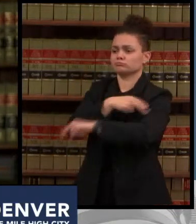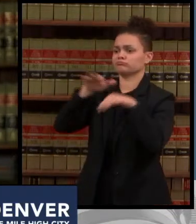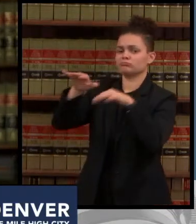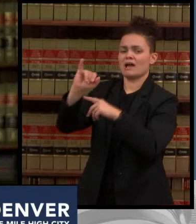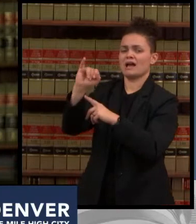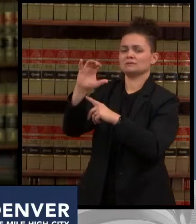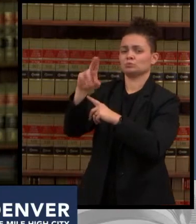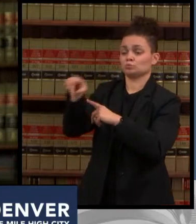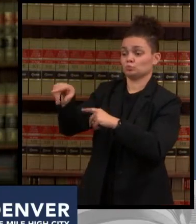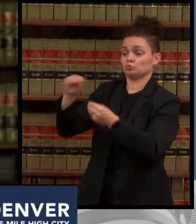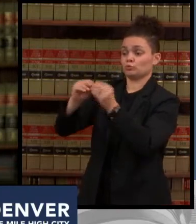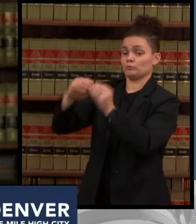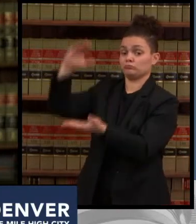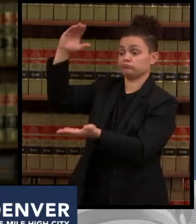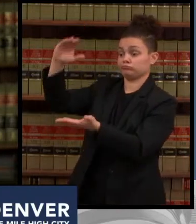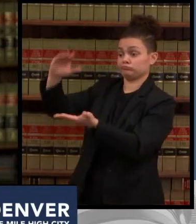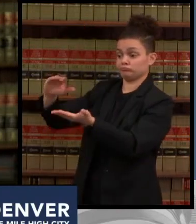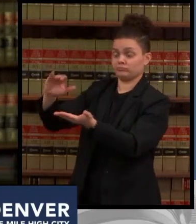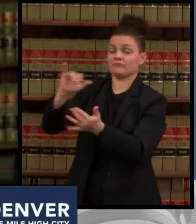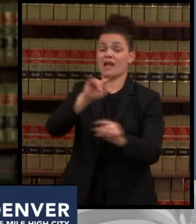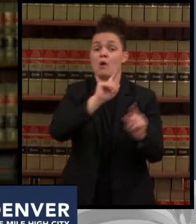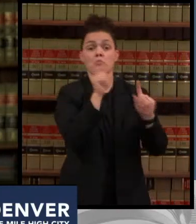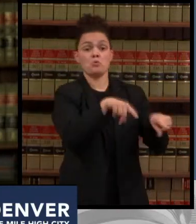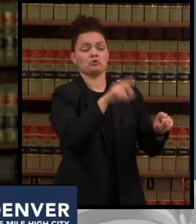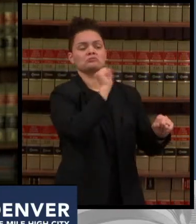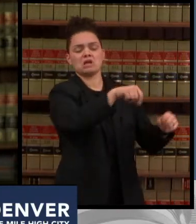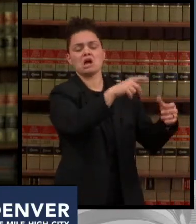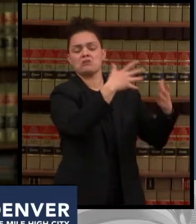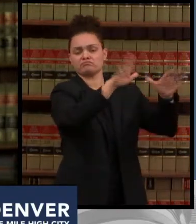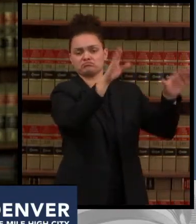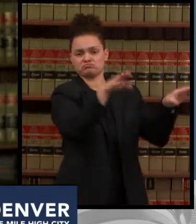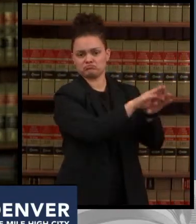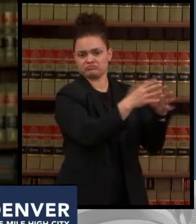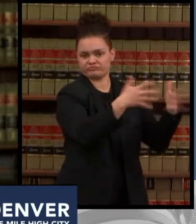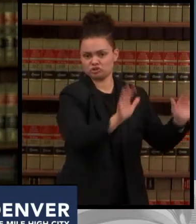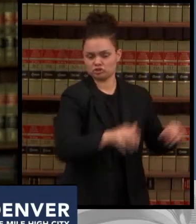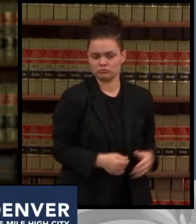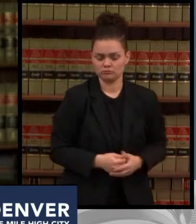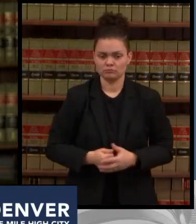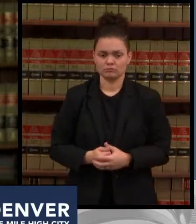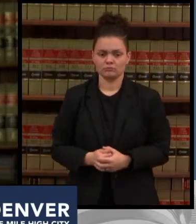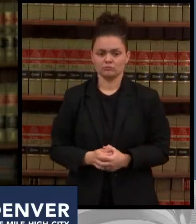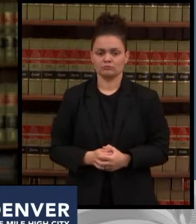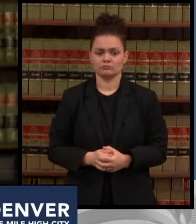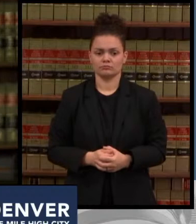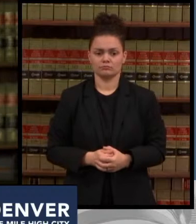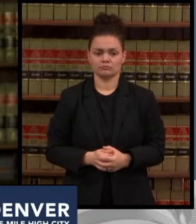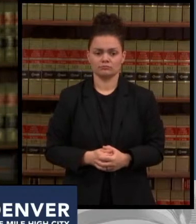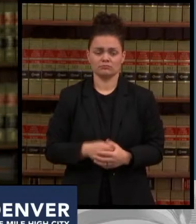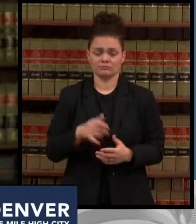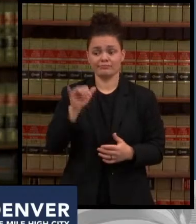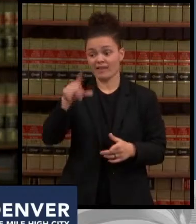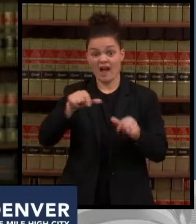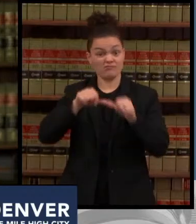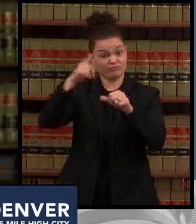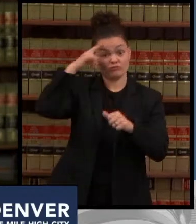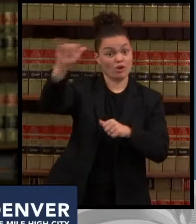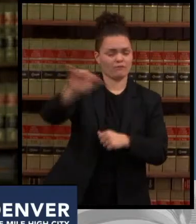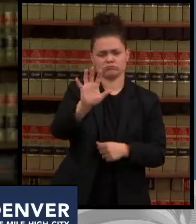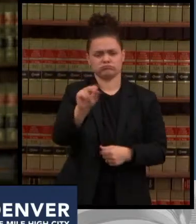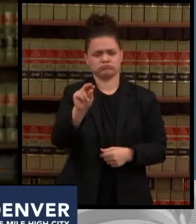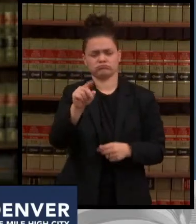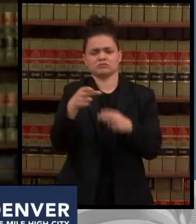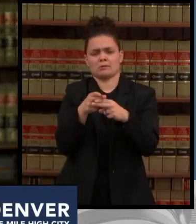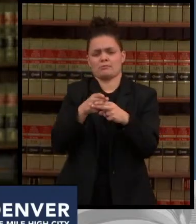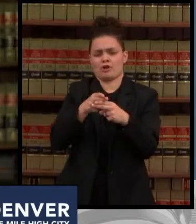understand why are we doing this anyway. It's not intended to be a forever strategy. It's intended to be something to get